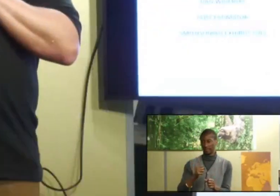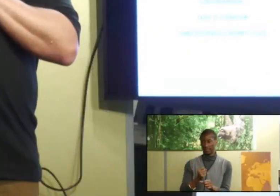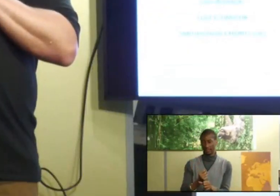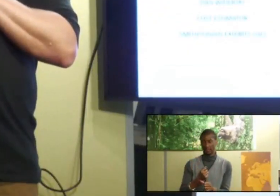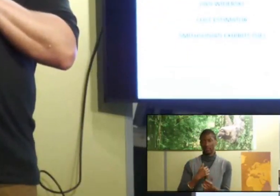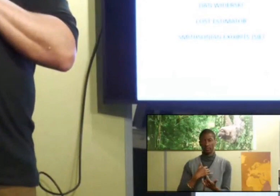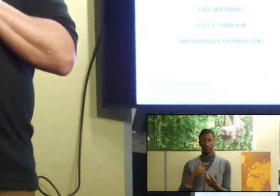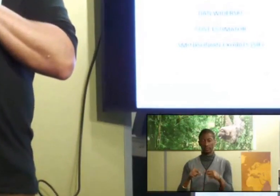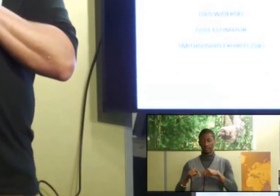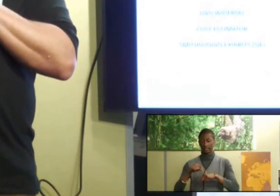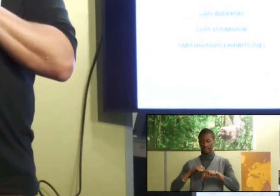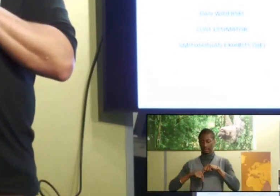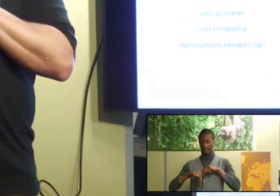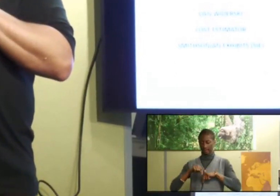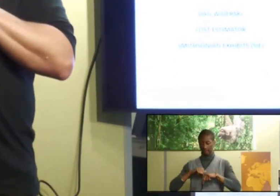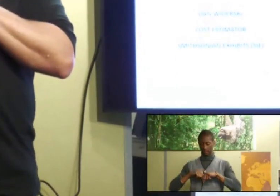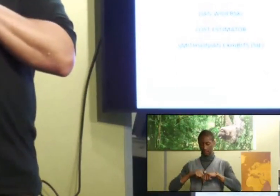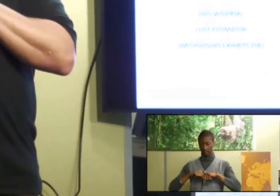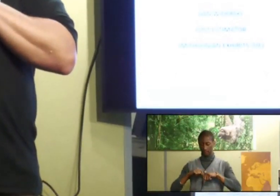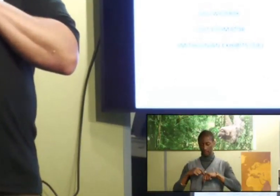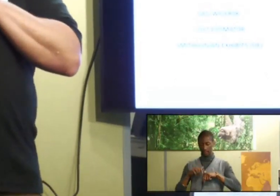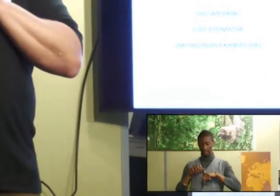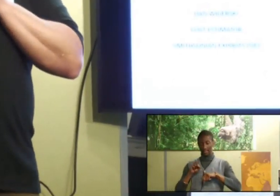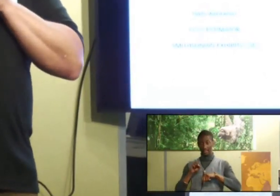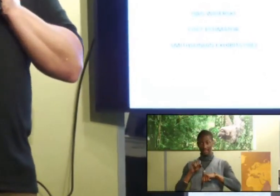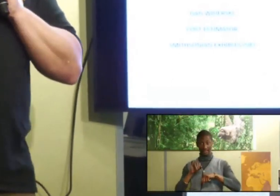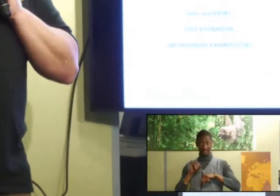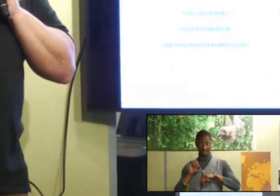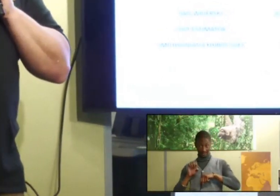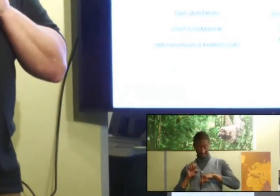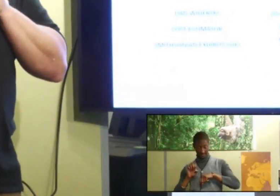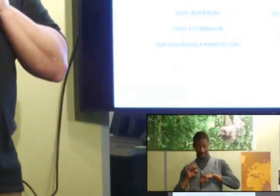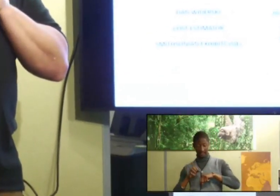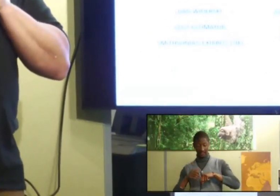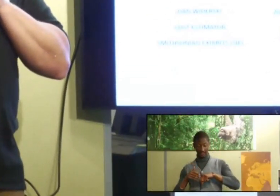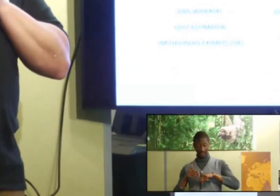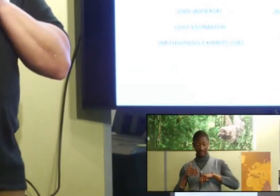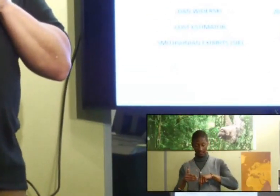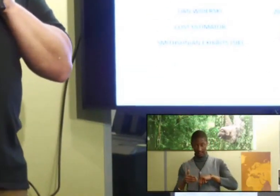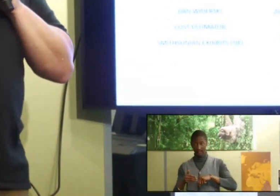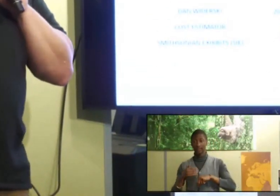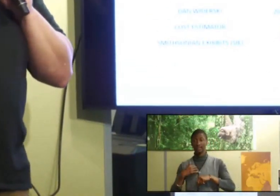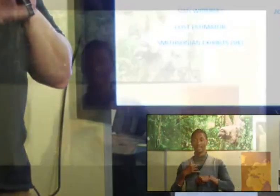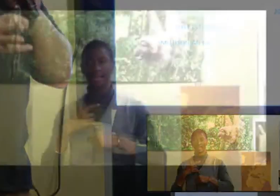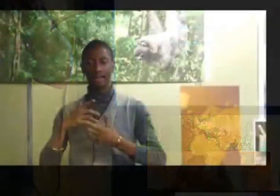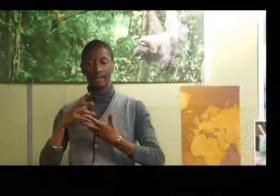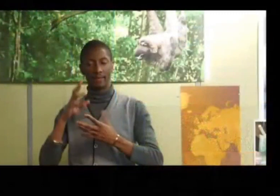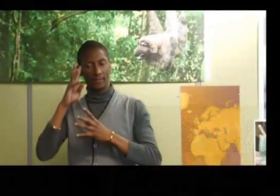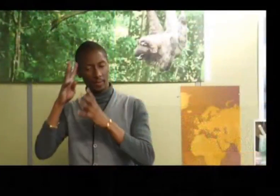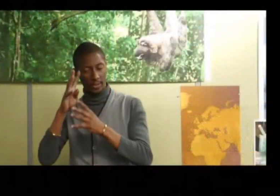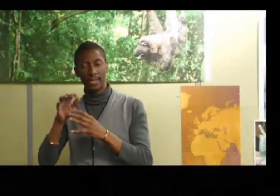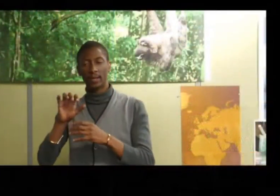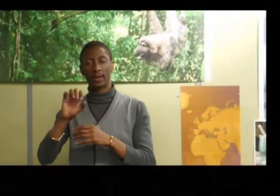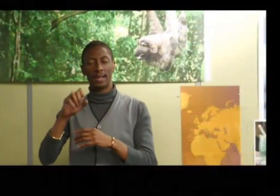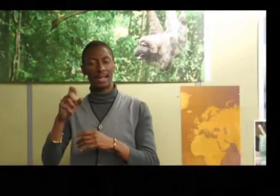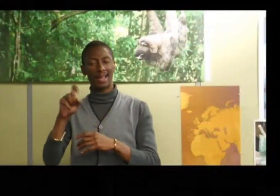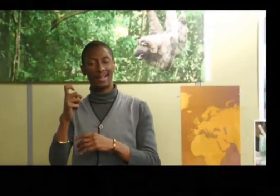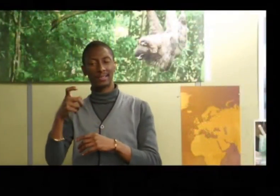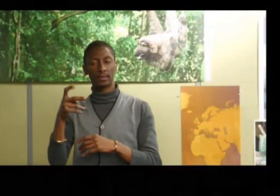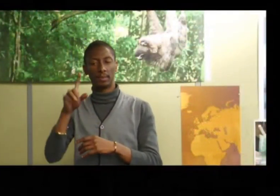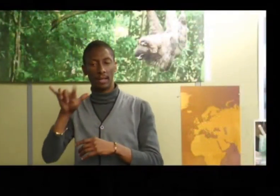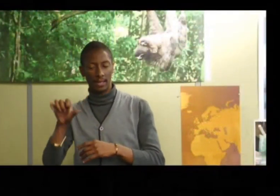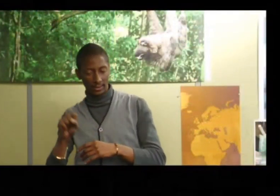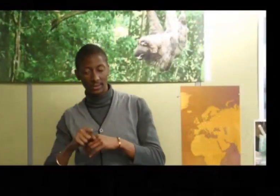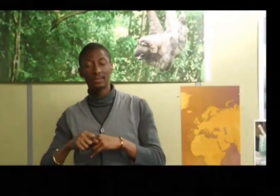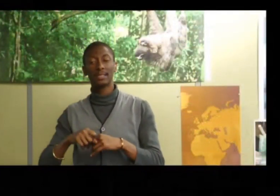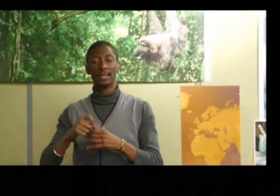I was Smithsonian Exhibits, then at a fabricator called X Plus, then at a fabricator called DNP, and